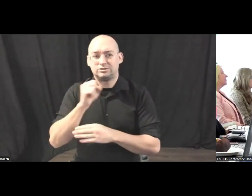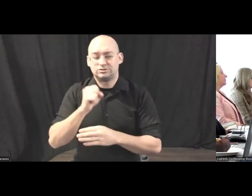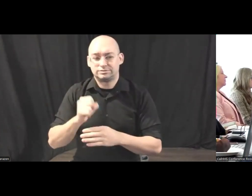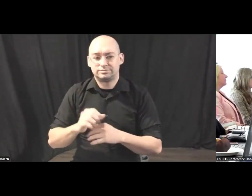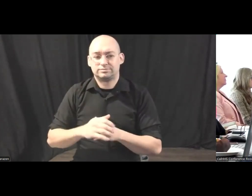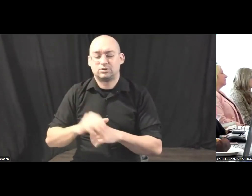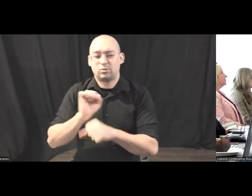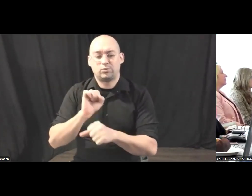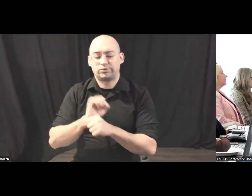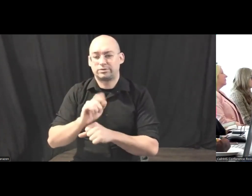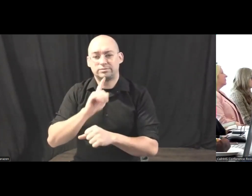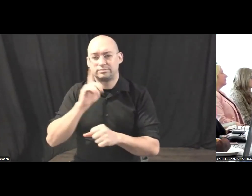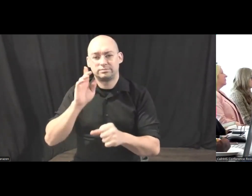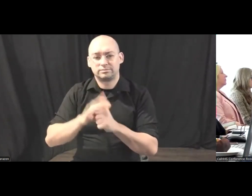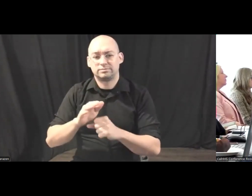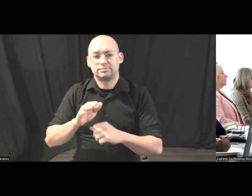absolutely.